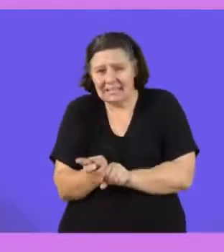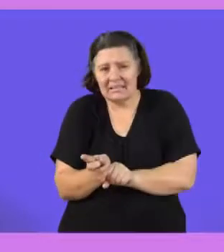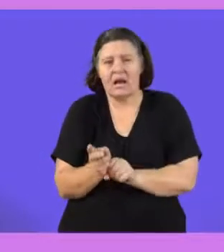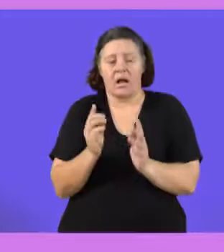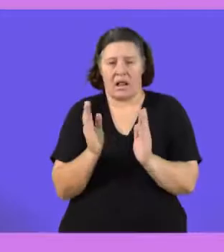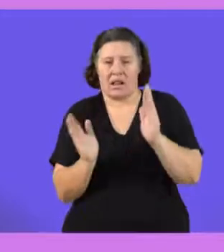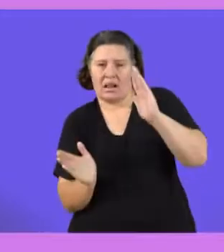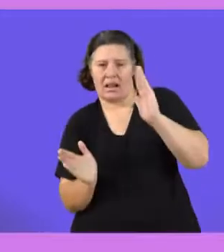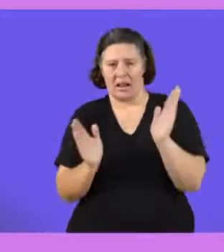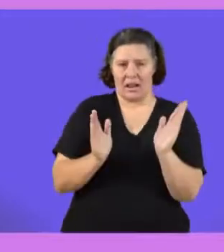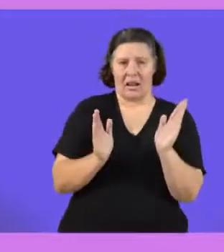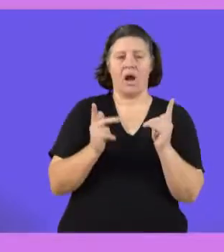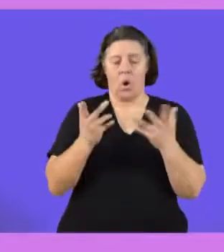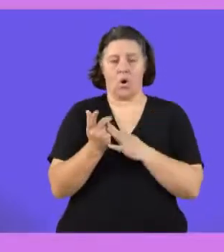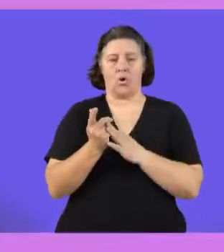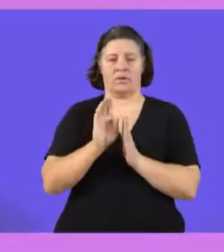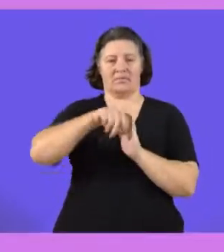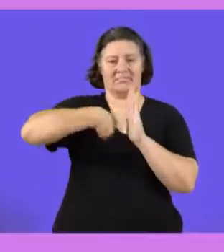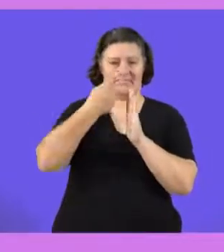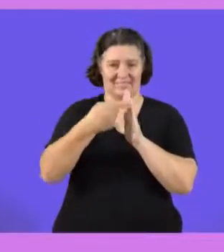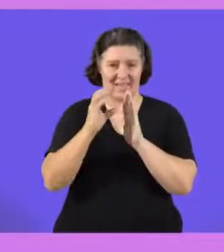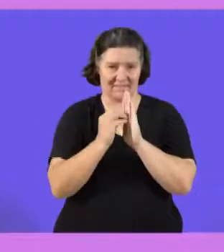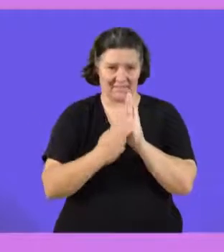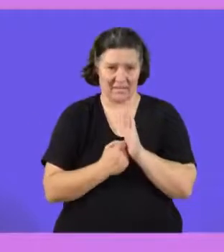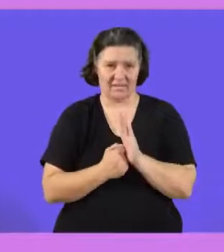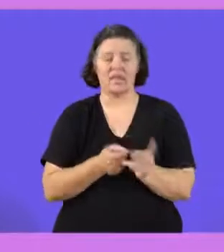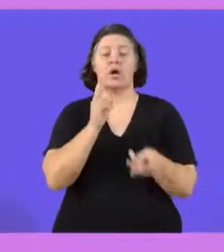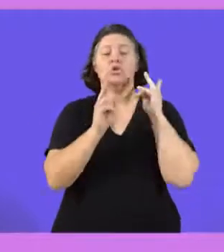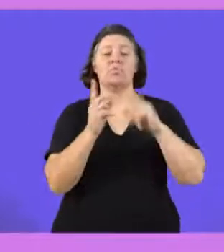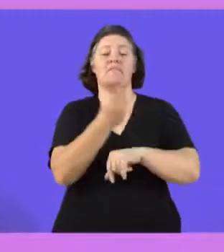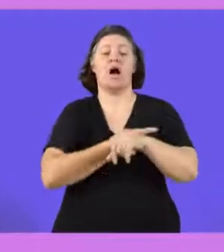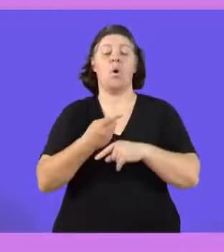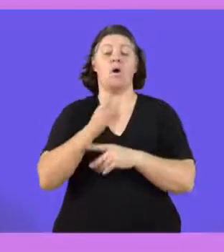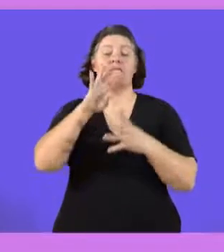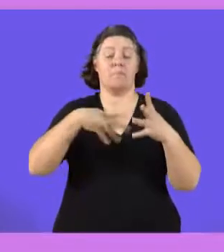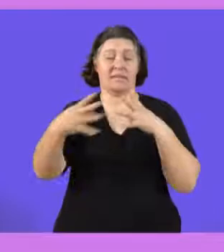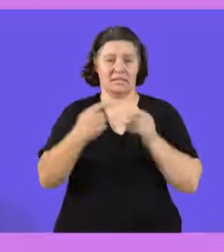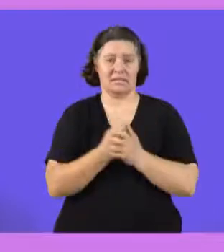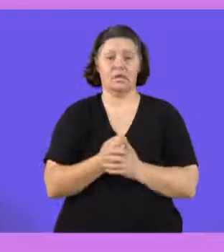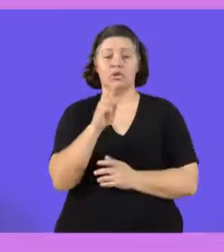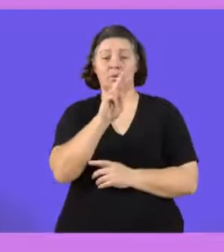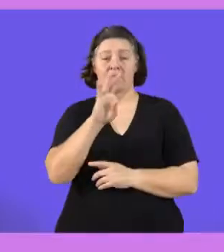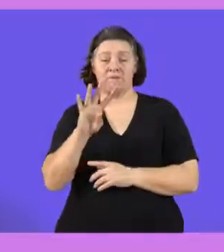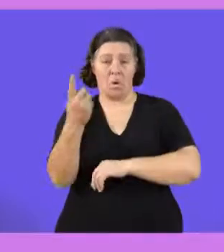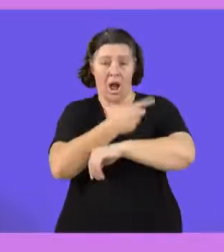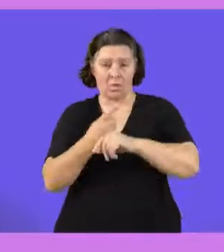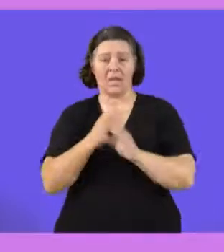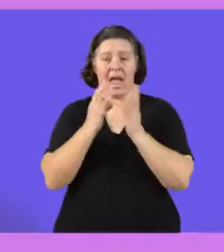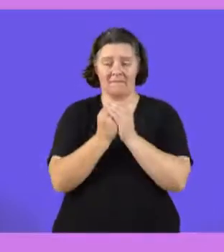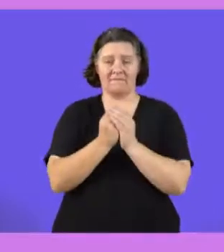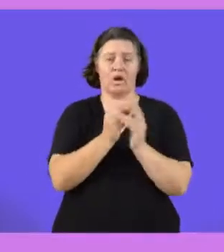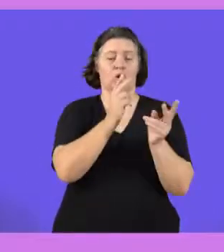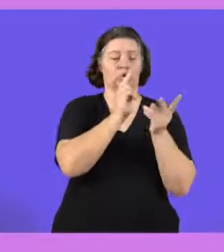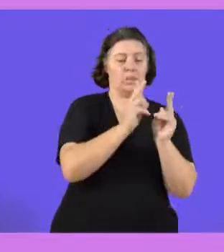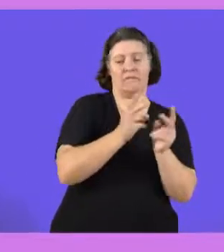indicated by hands on a dial. Then we have our 12-hour format. The 24-hour day is divided